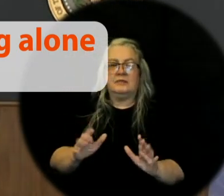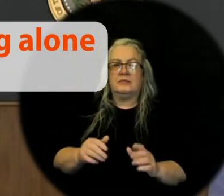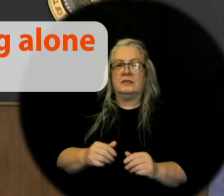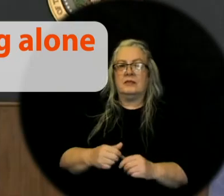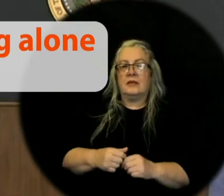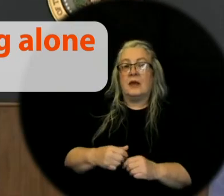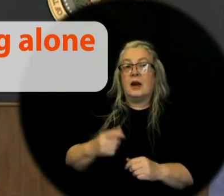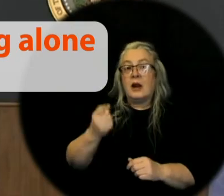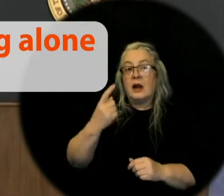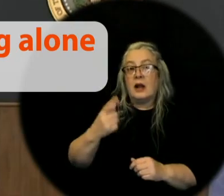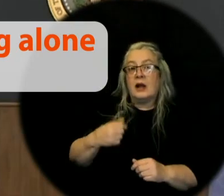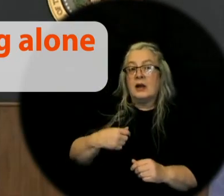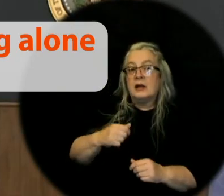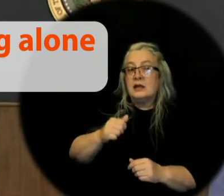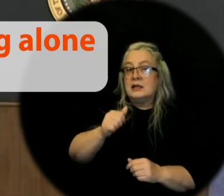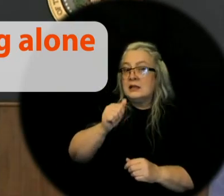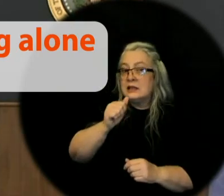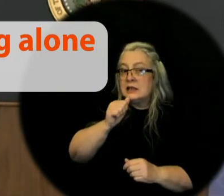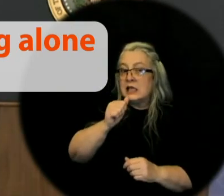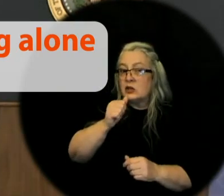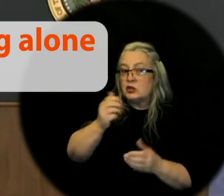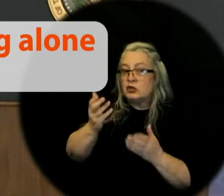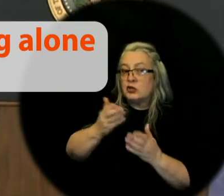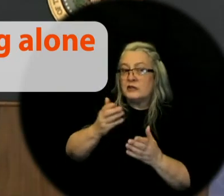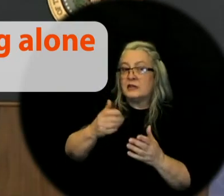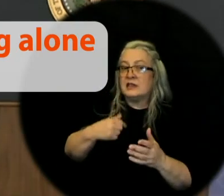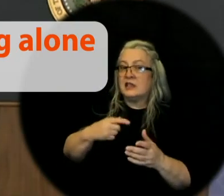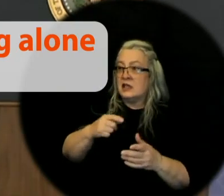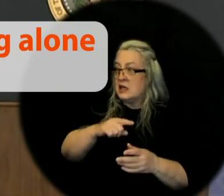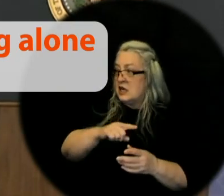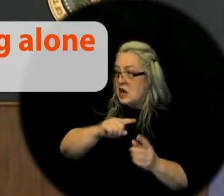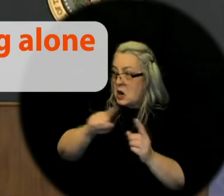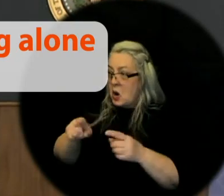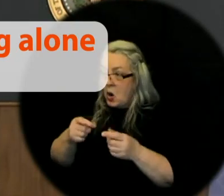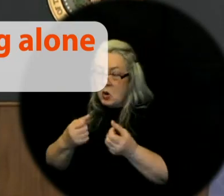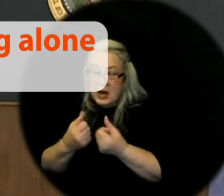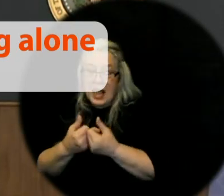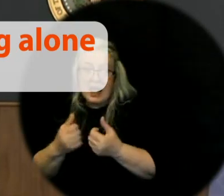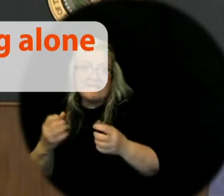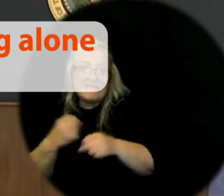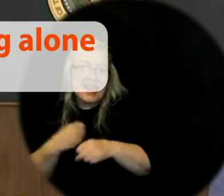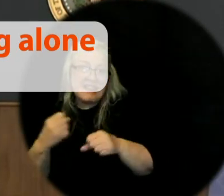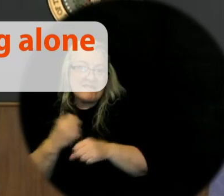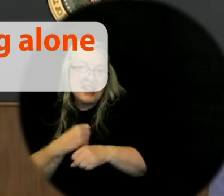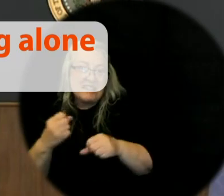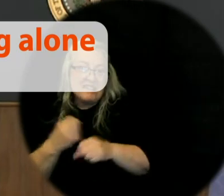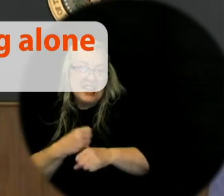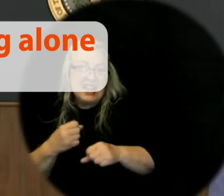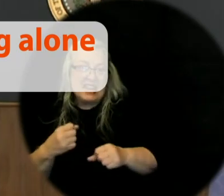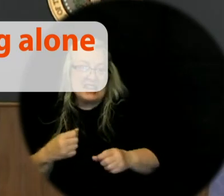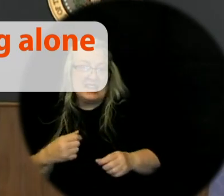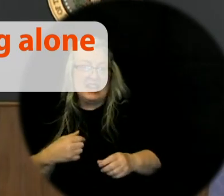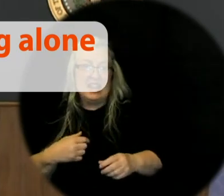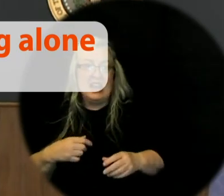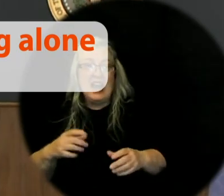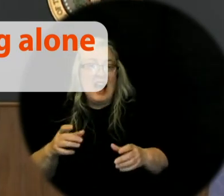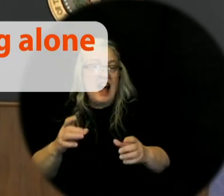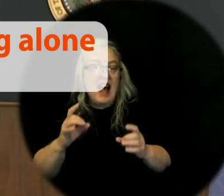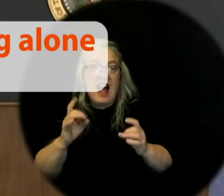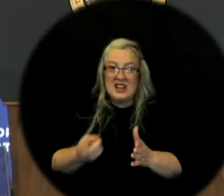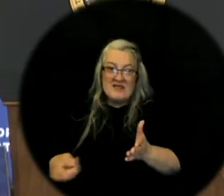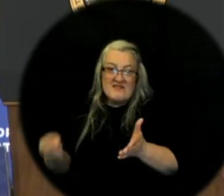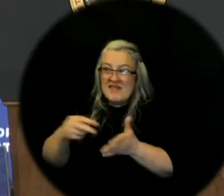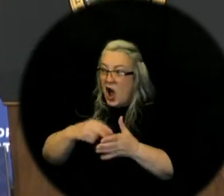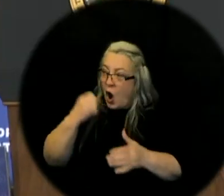there's a fight breaks out, and my wife, who hates violence, goes, hit him, get him, here, jump up. The Secret Service is looking, where the heck did that come